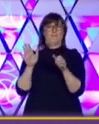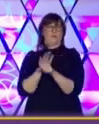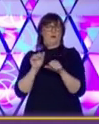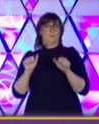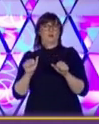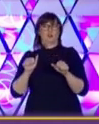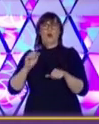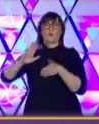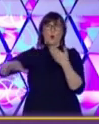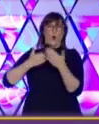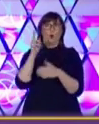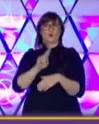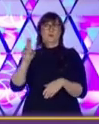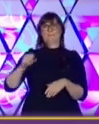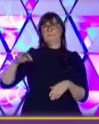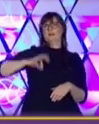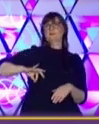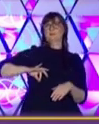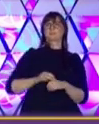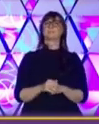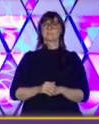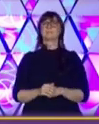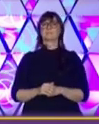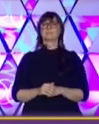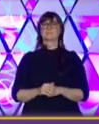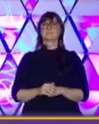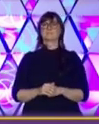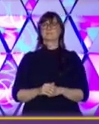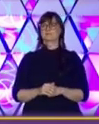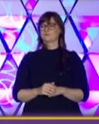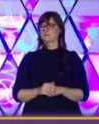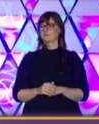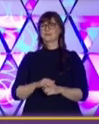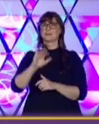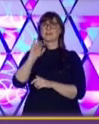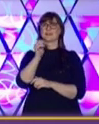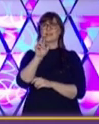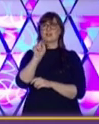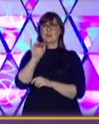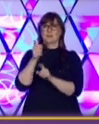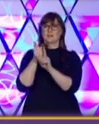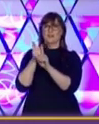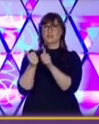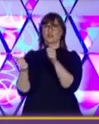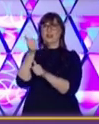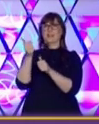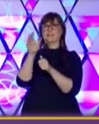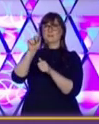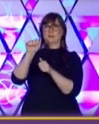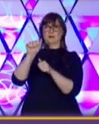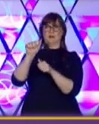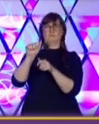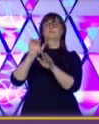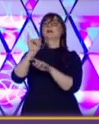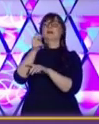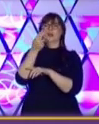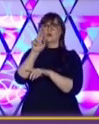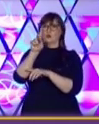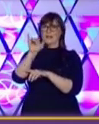the entire country is better off. Judy Heumann, a giant of the disability rights movement who passed away earlier this